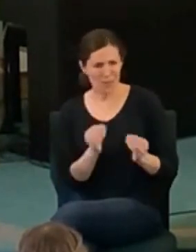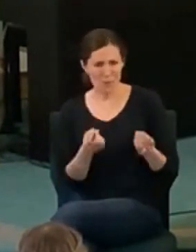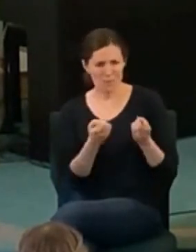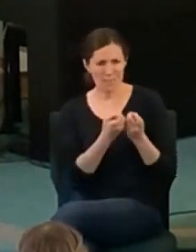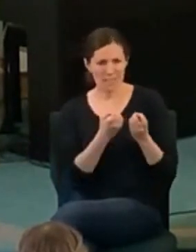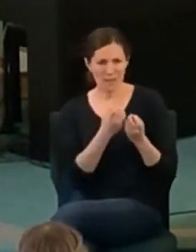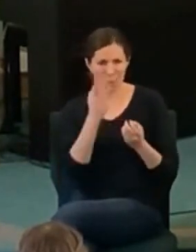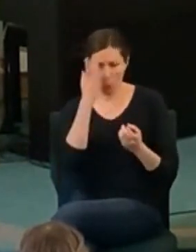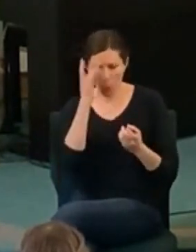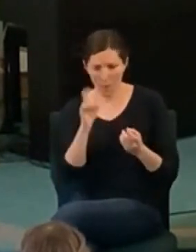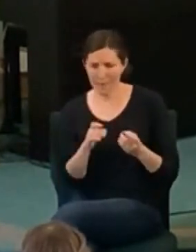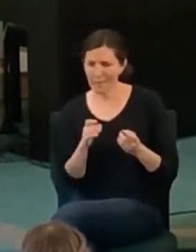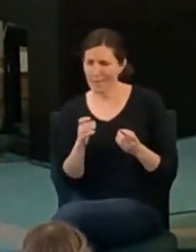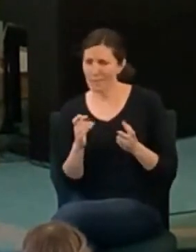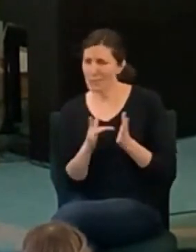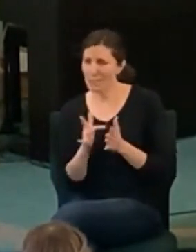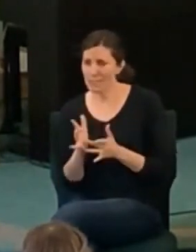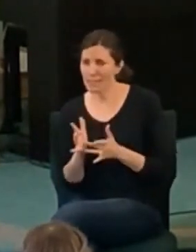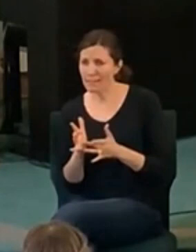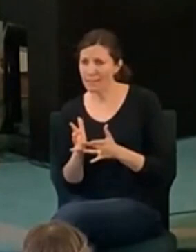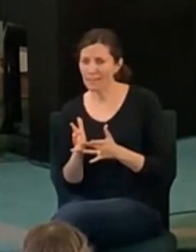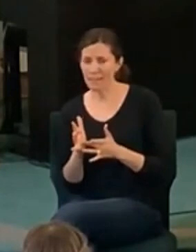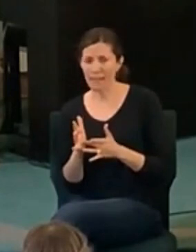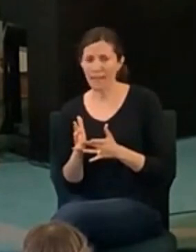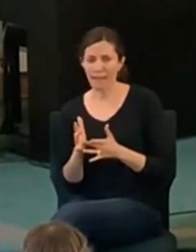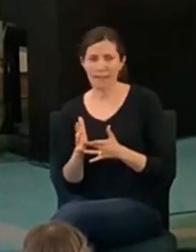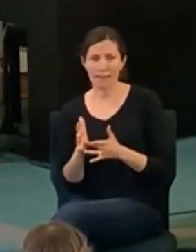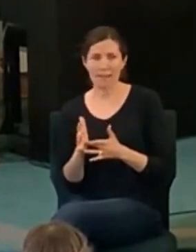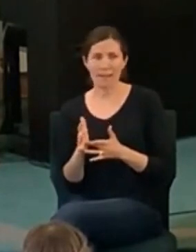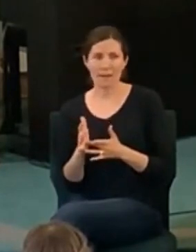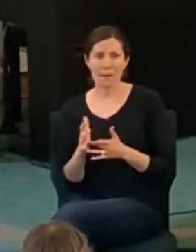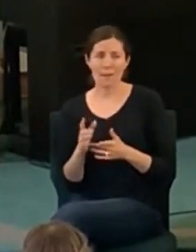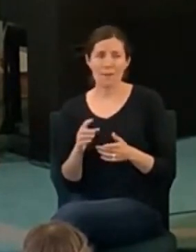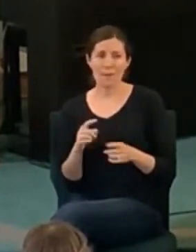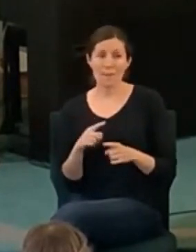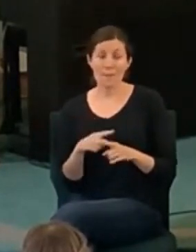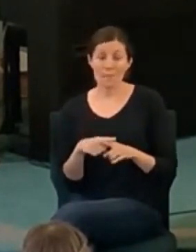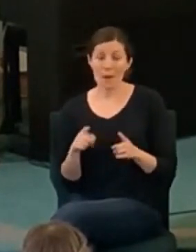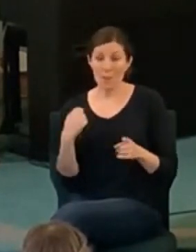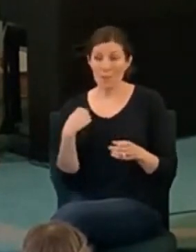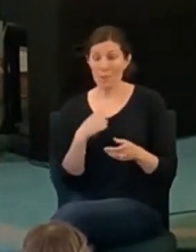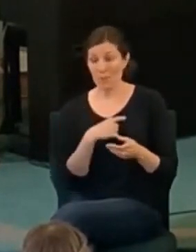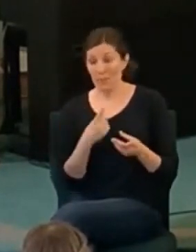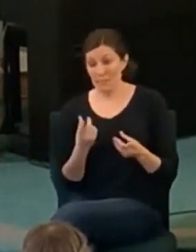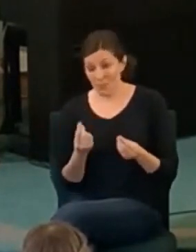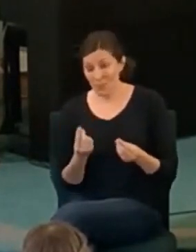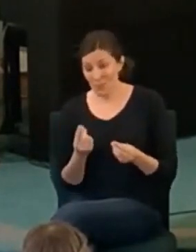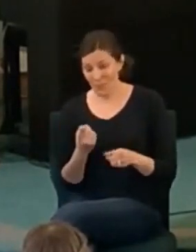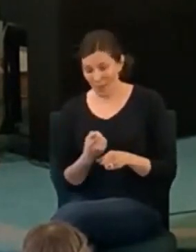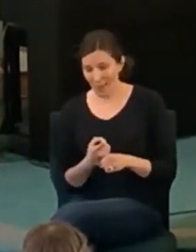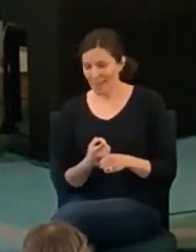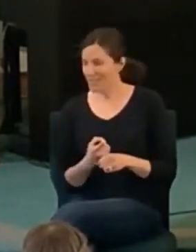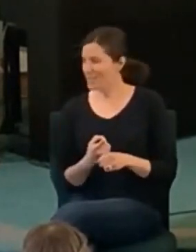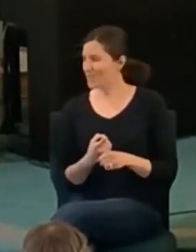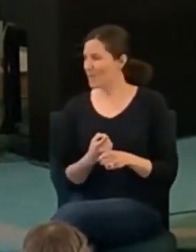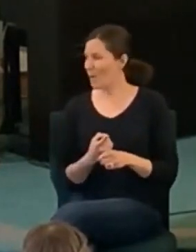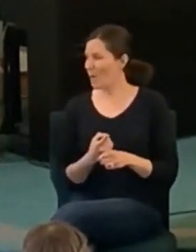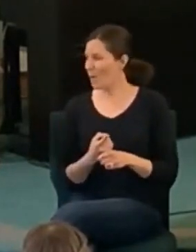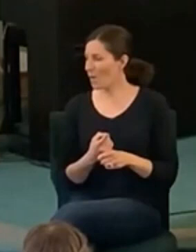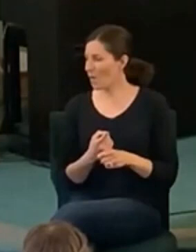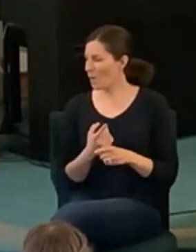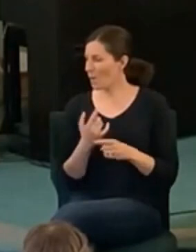make a difference and sin is meaningless, if we say there's no right or wrong, it kind of dismisses Jesus'